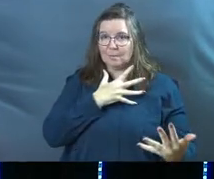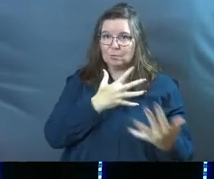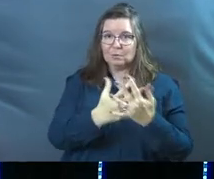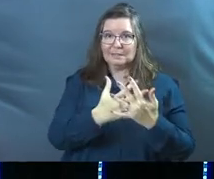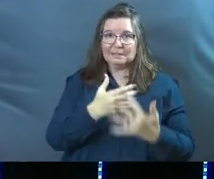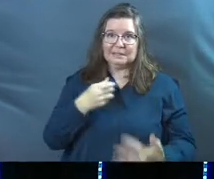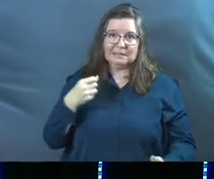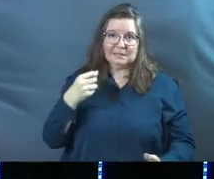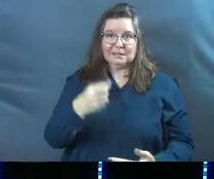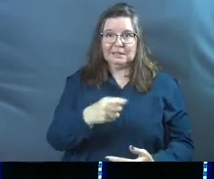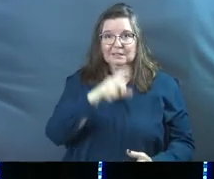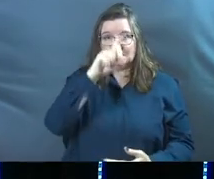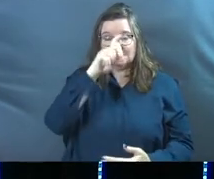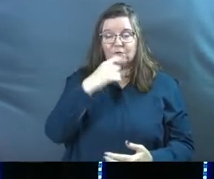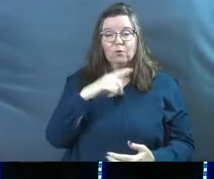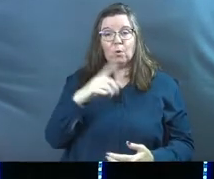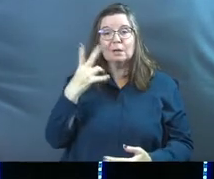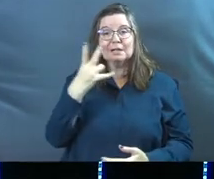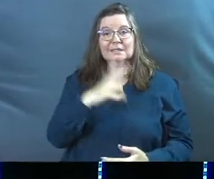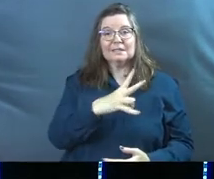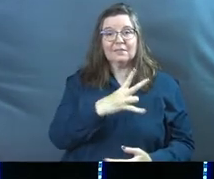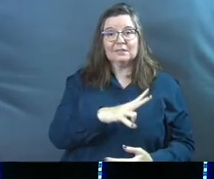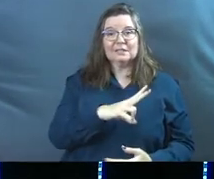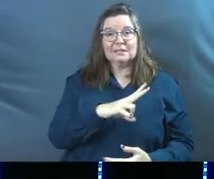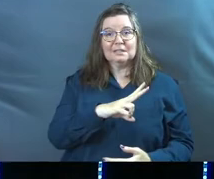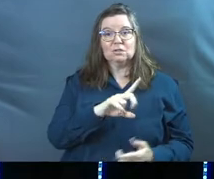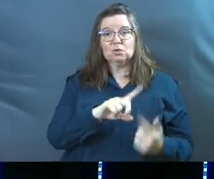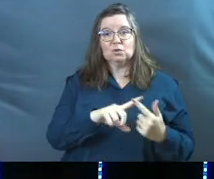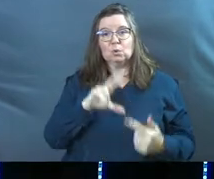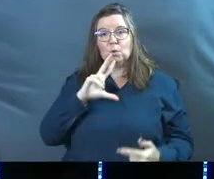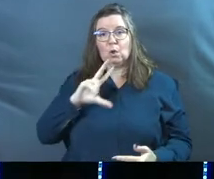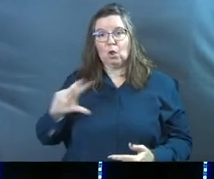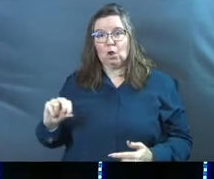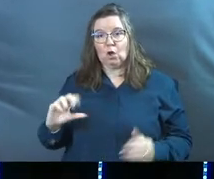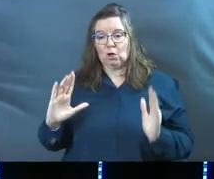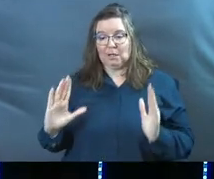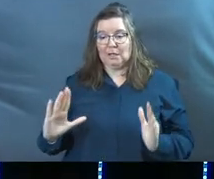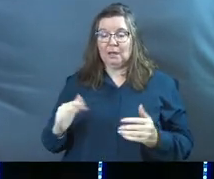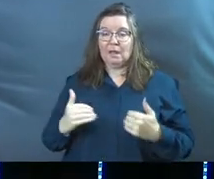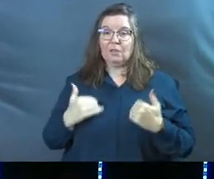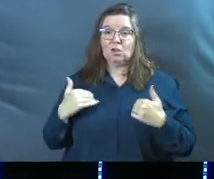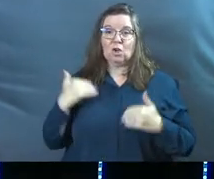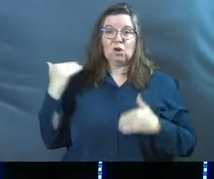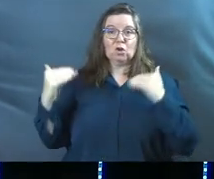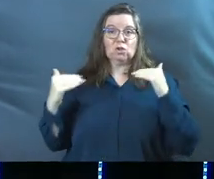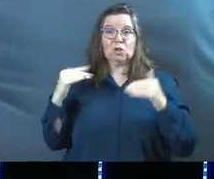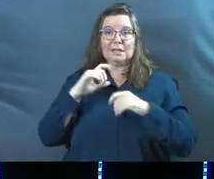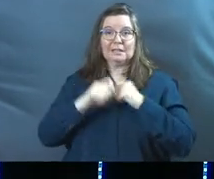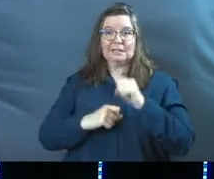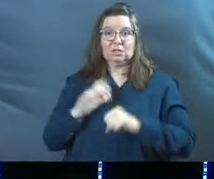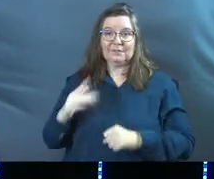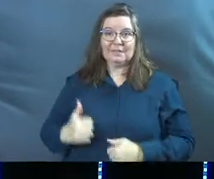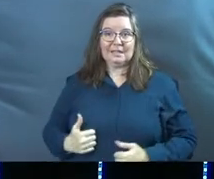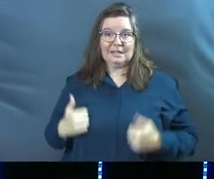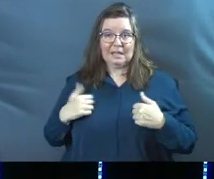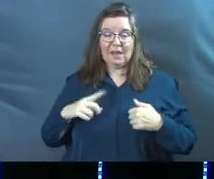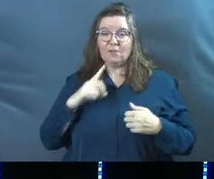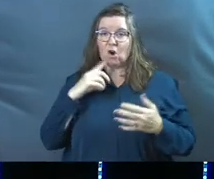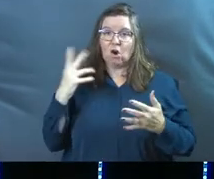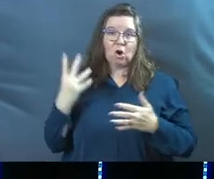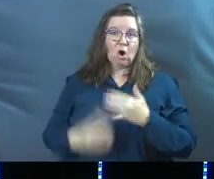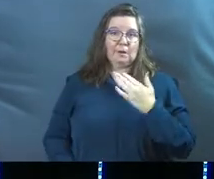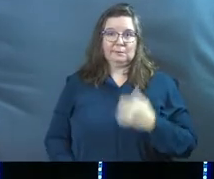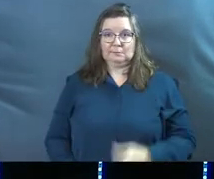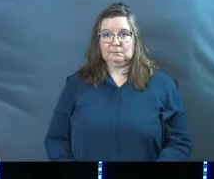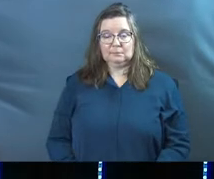prison in Egypt, from 17 to 30 years old, the younger adult years of his life are